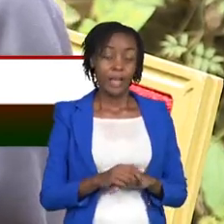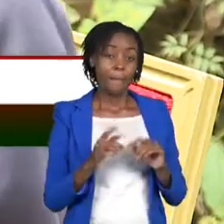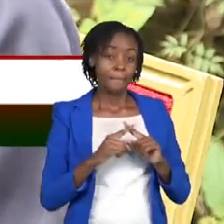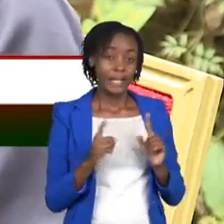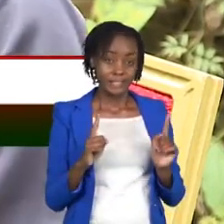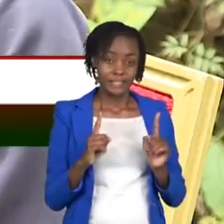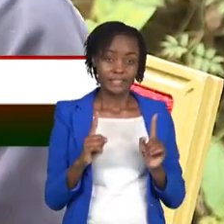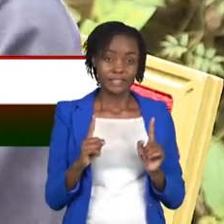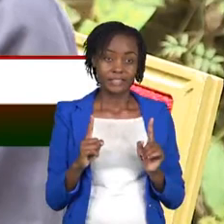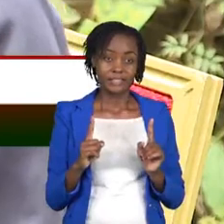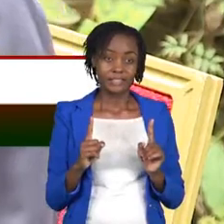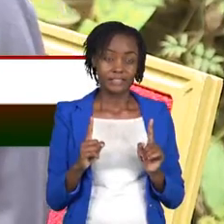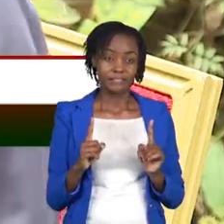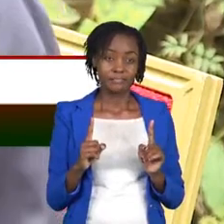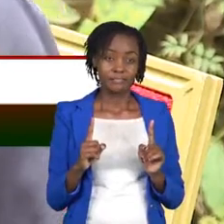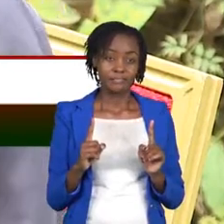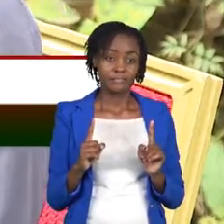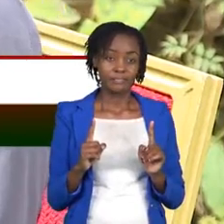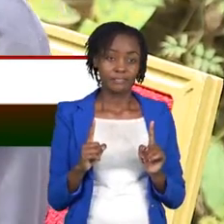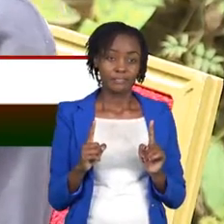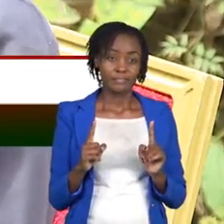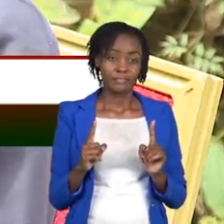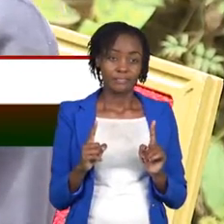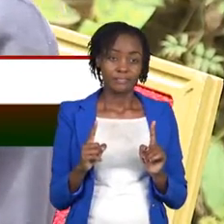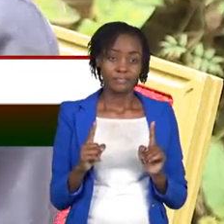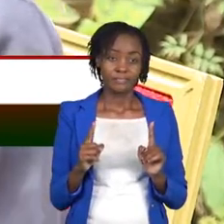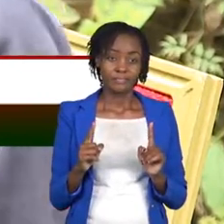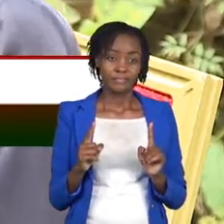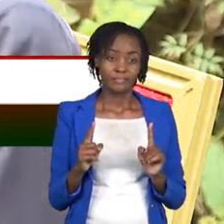But beyond that, beyond the semantics,